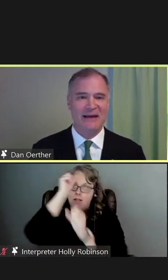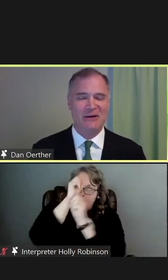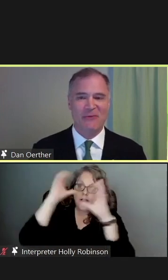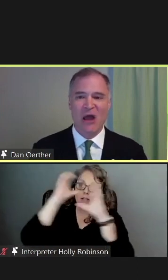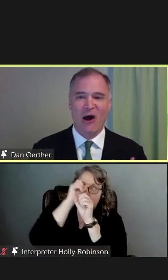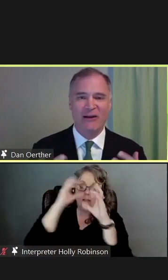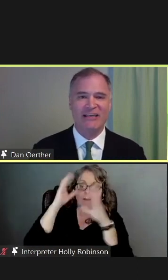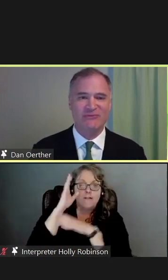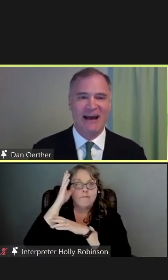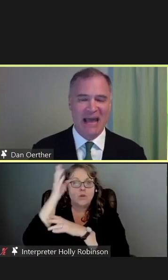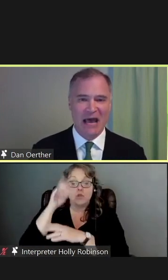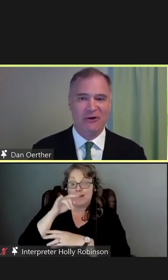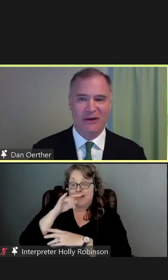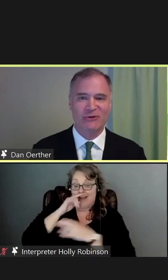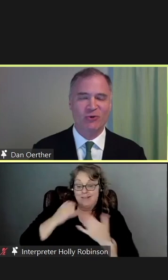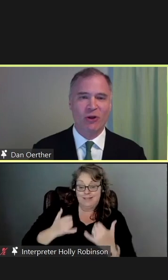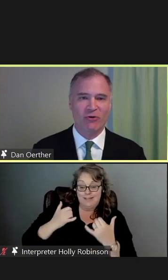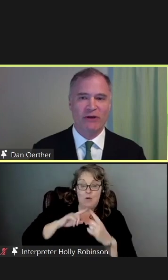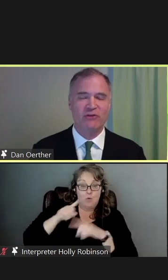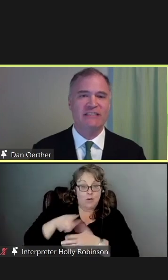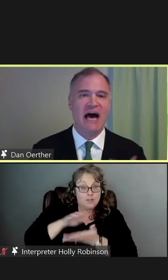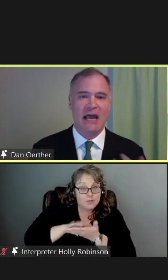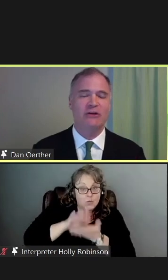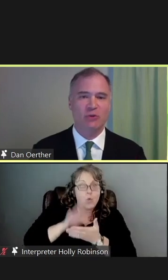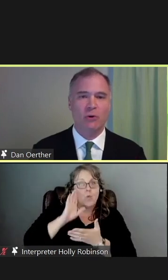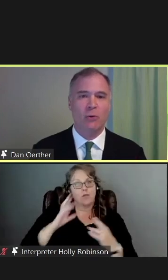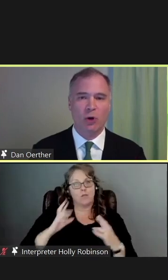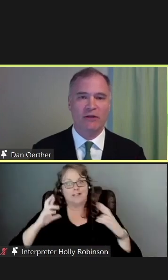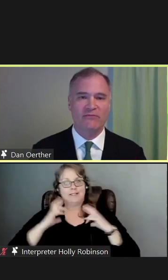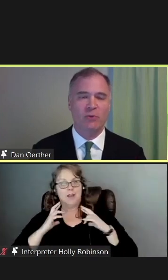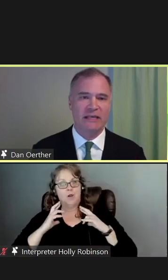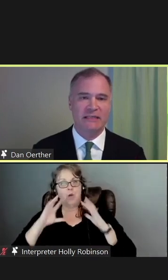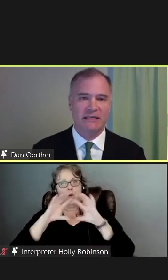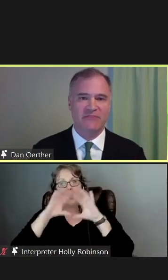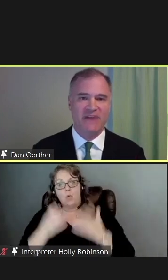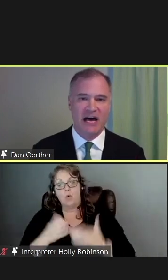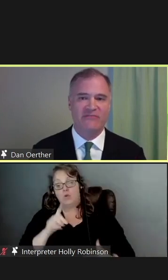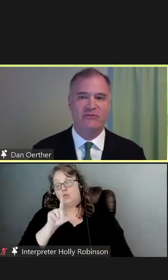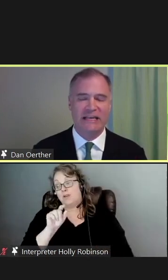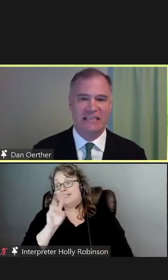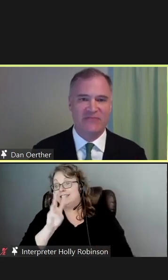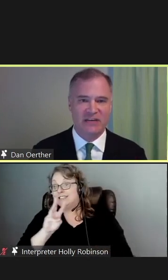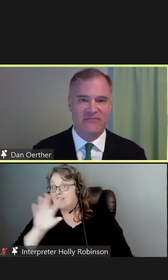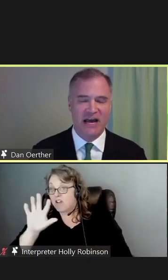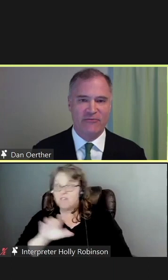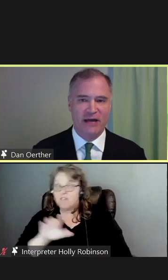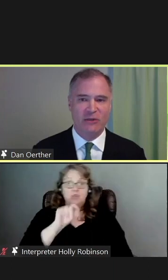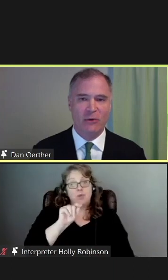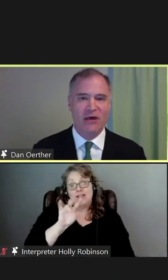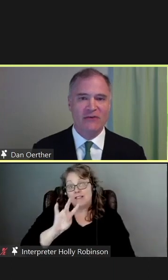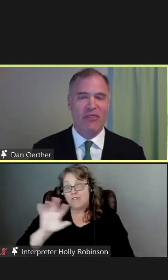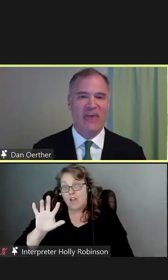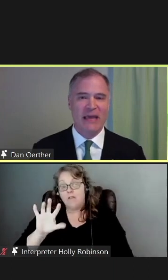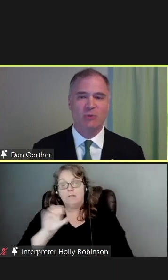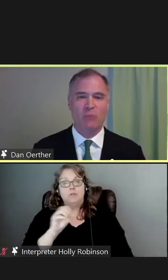that, our kids right now going to school are going to retire into a world of 2065, 2075, right? So